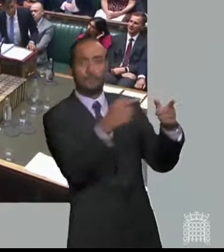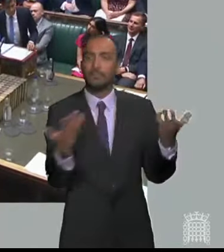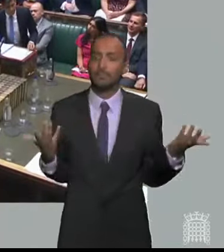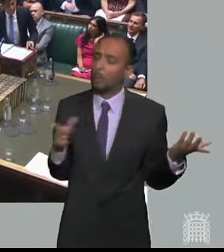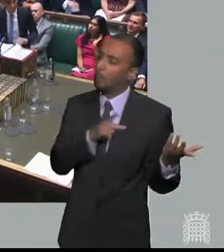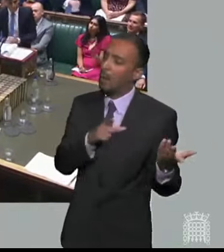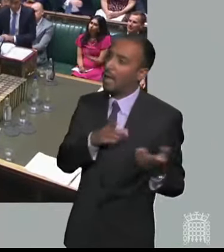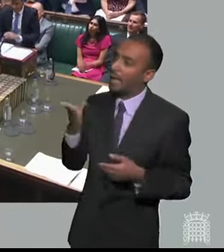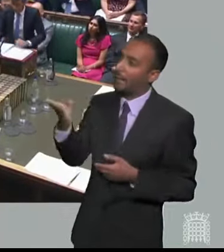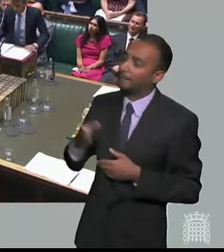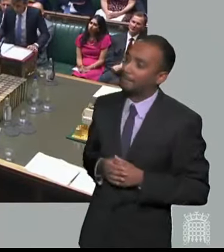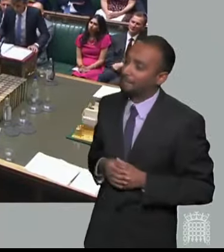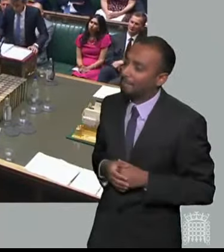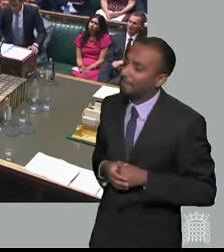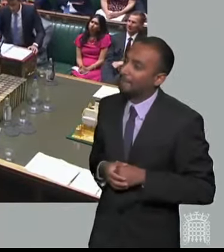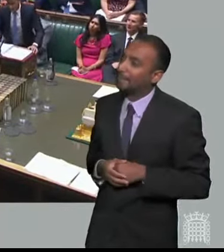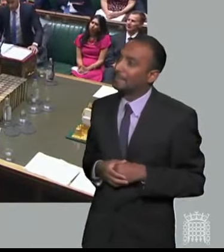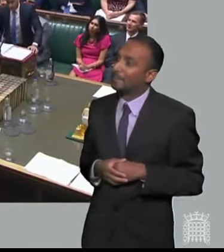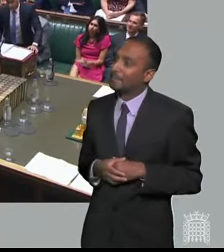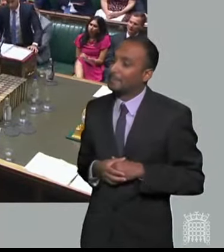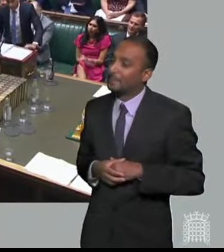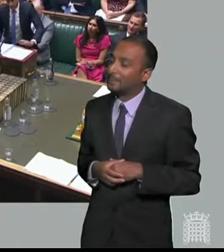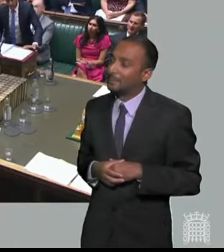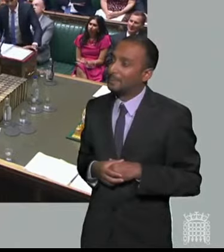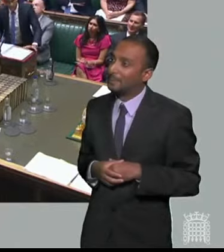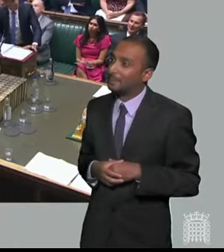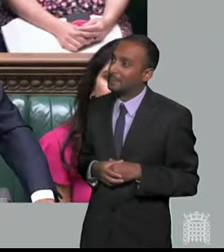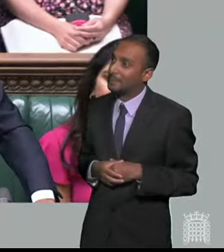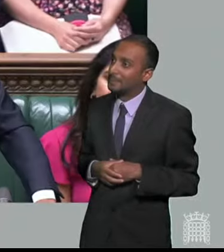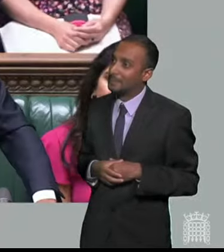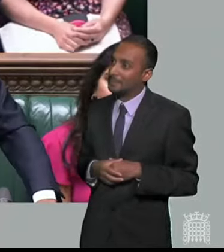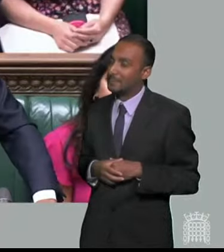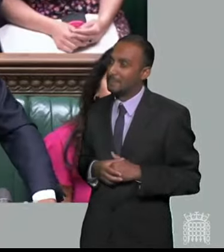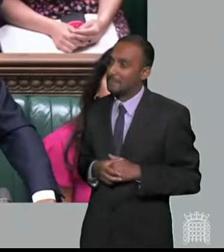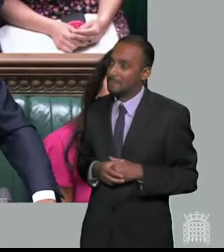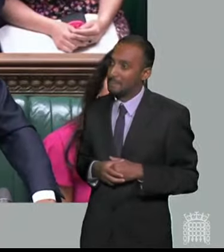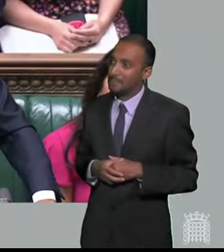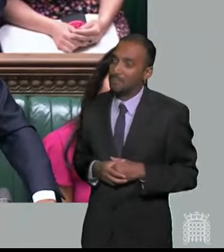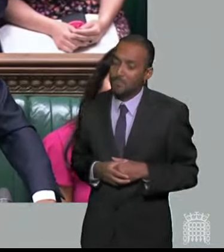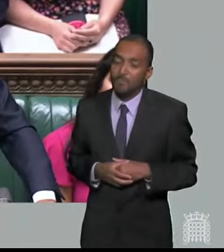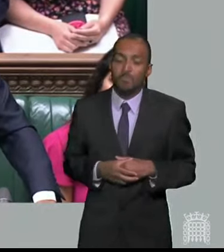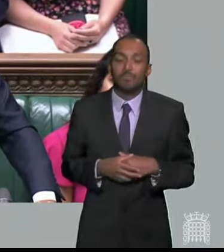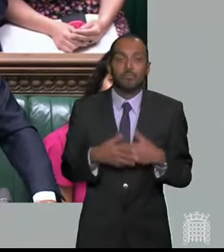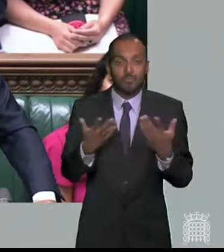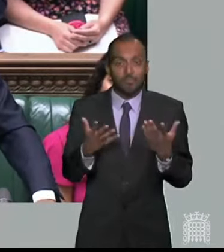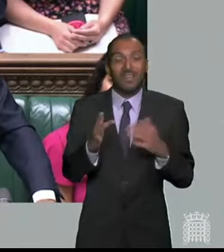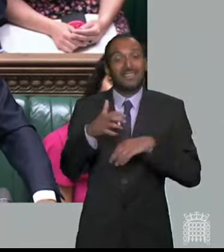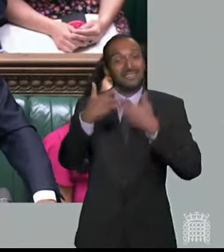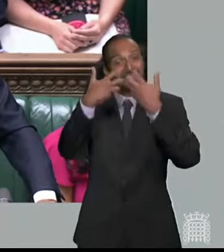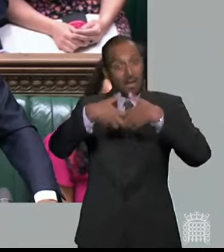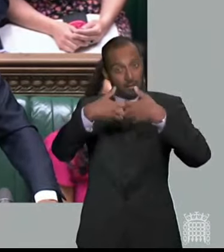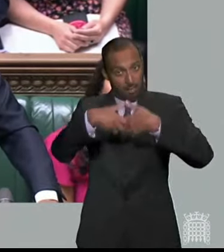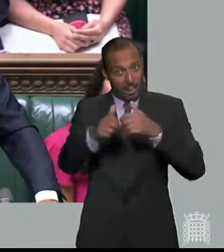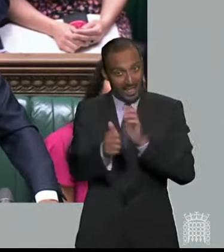Mr. Speaker, the professional advice from the technical experts